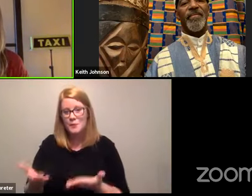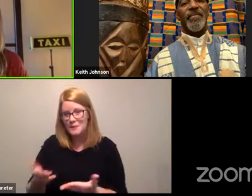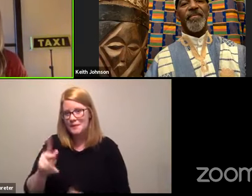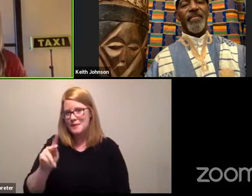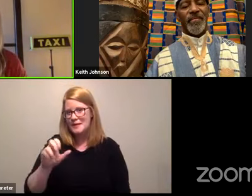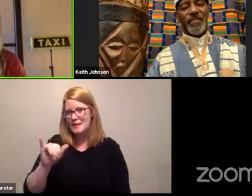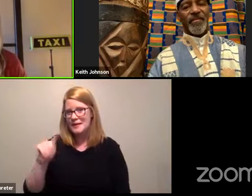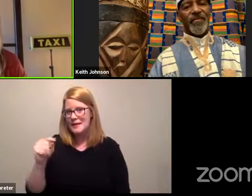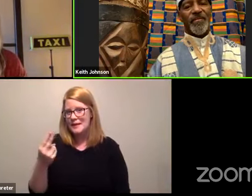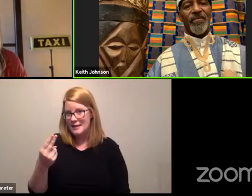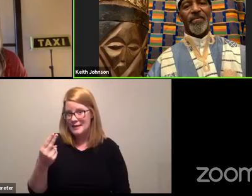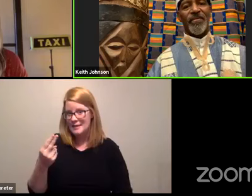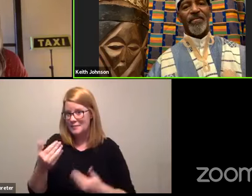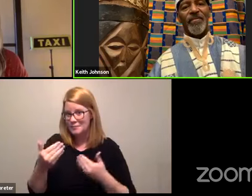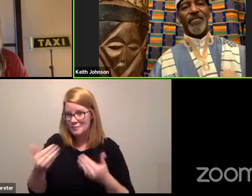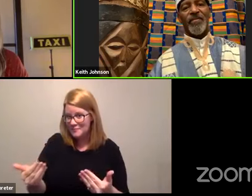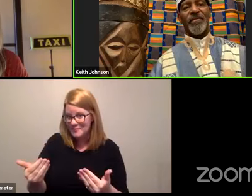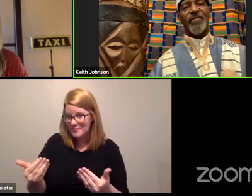us?